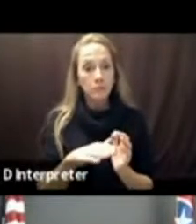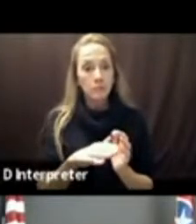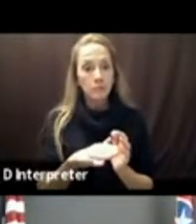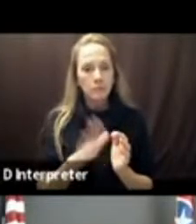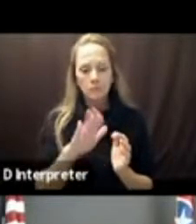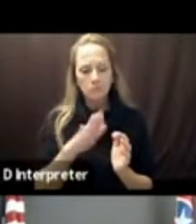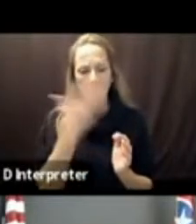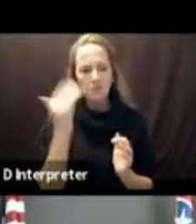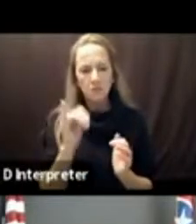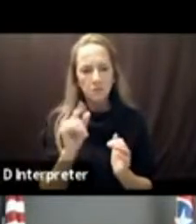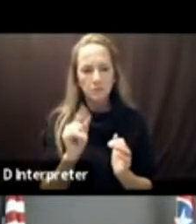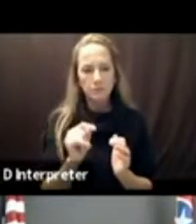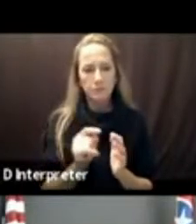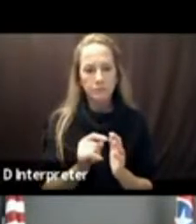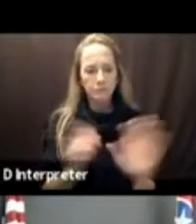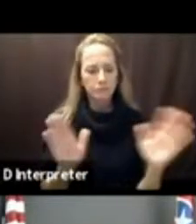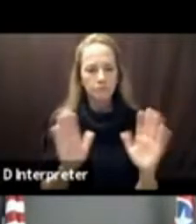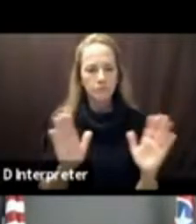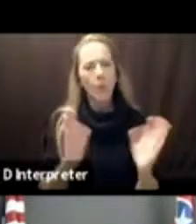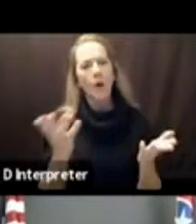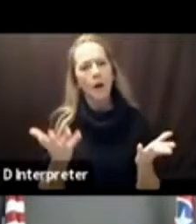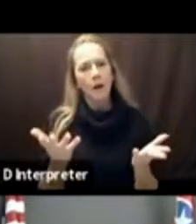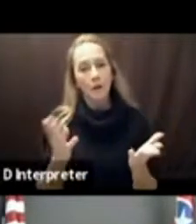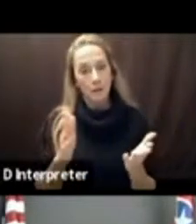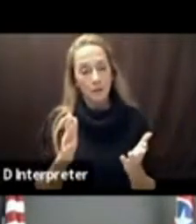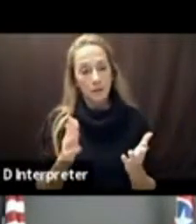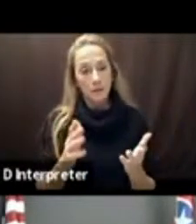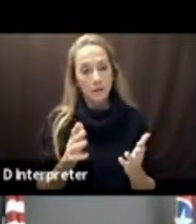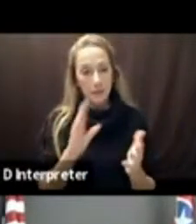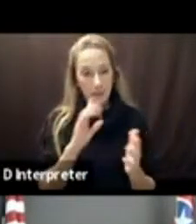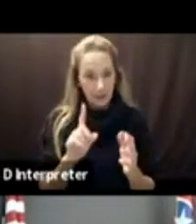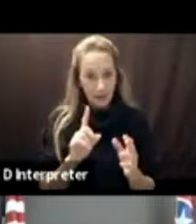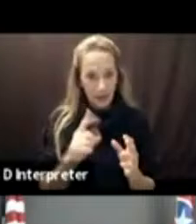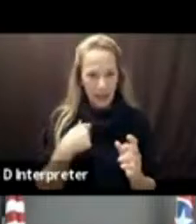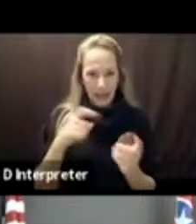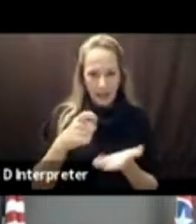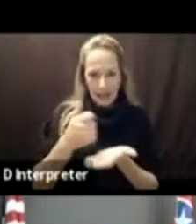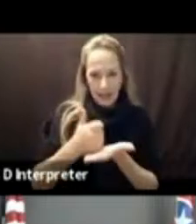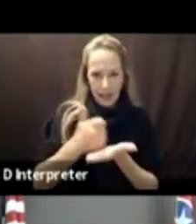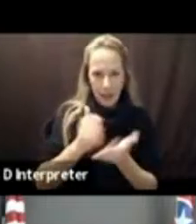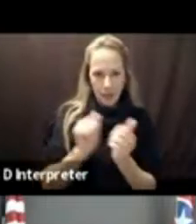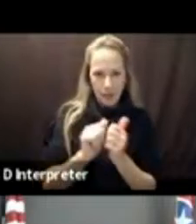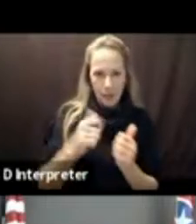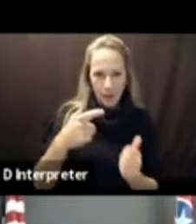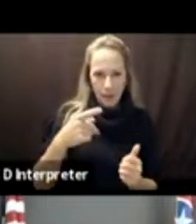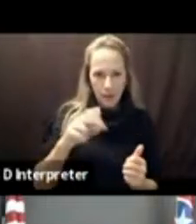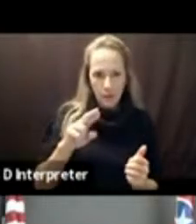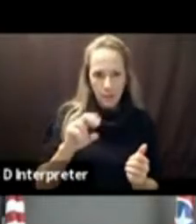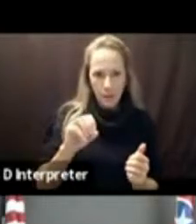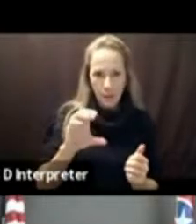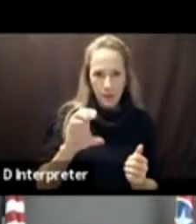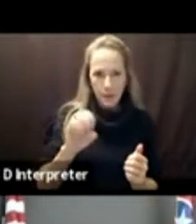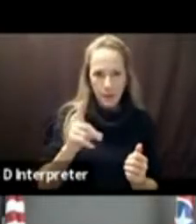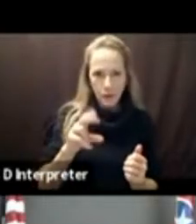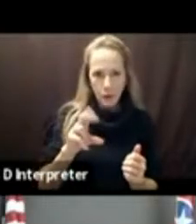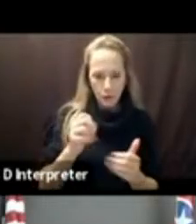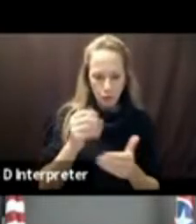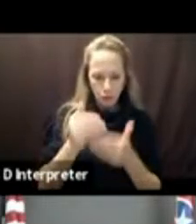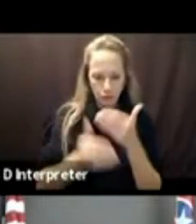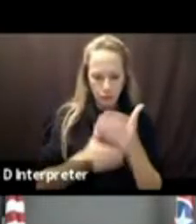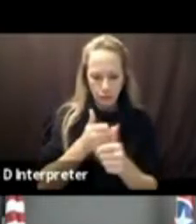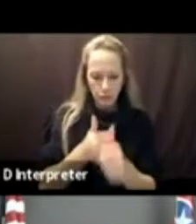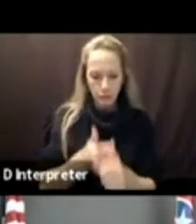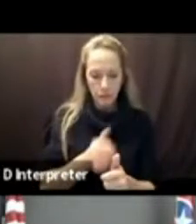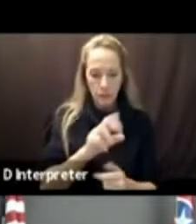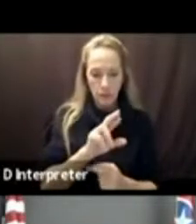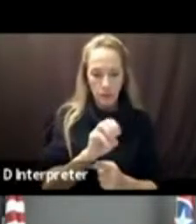never mind. No, does it matter? I need help with procedure here, because we have